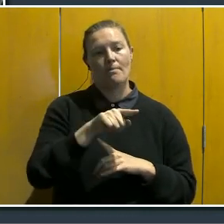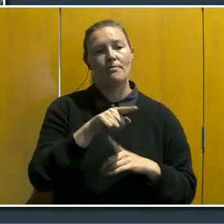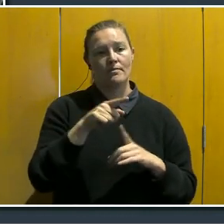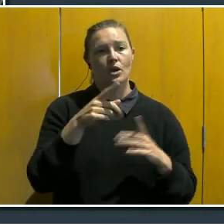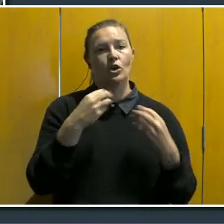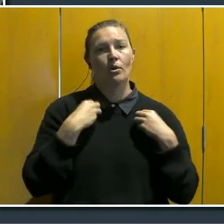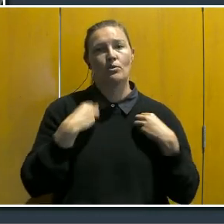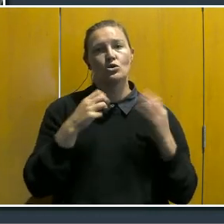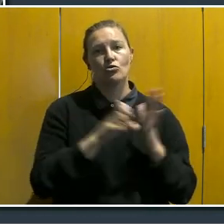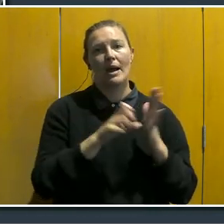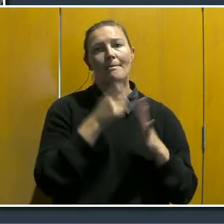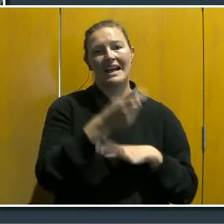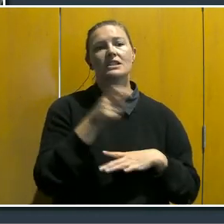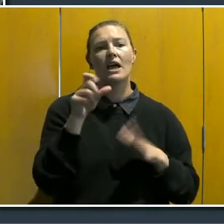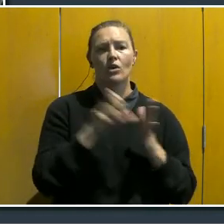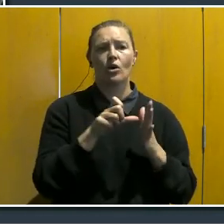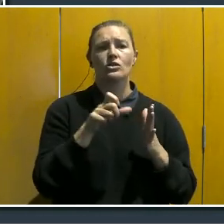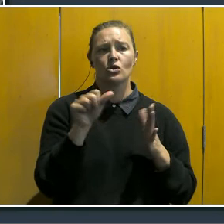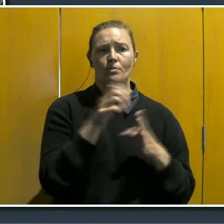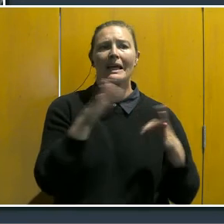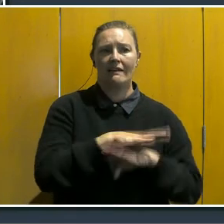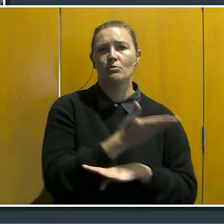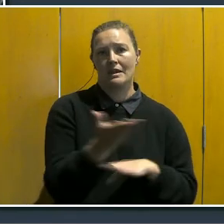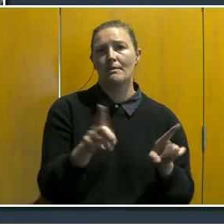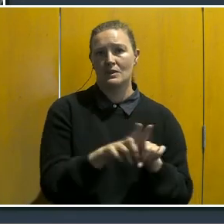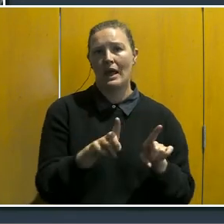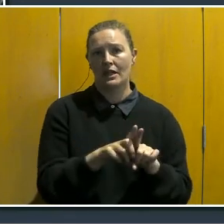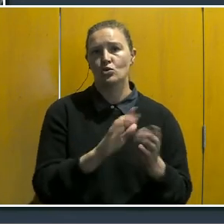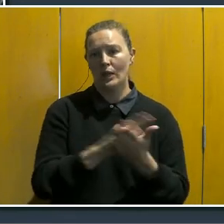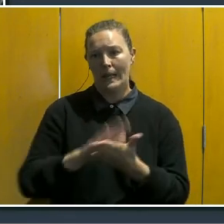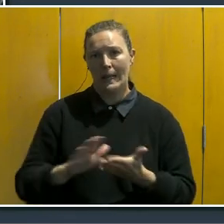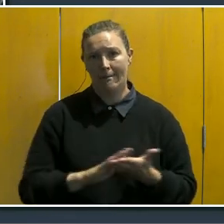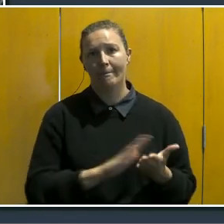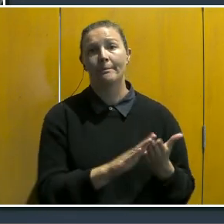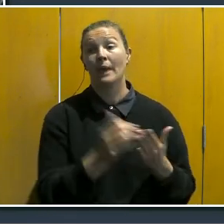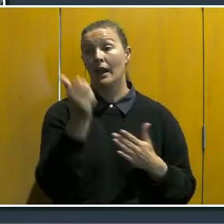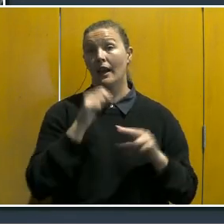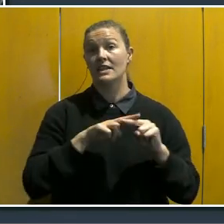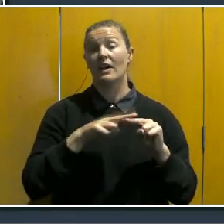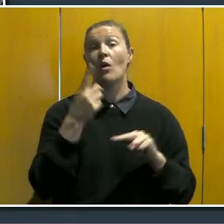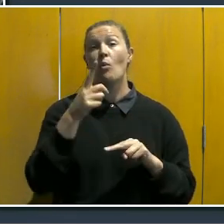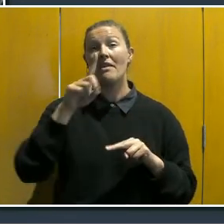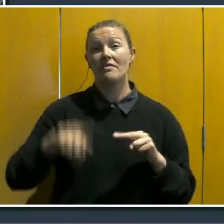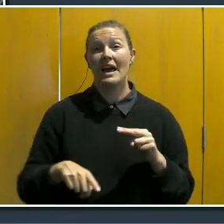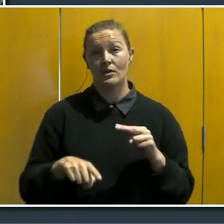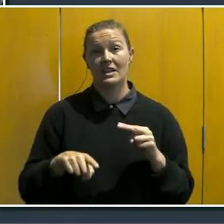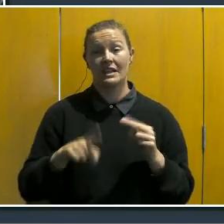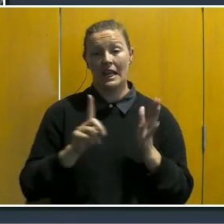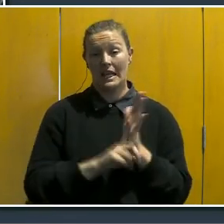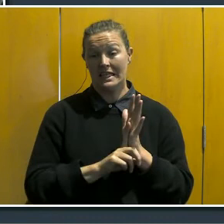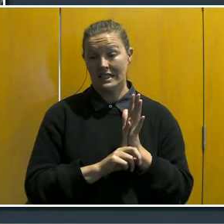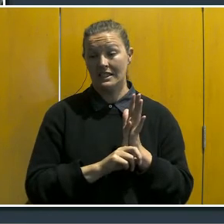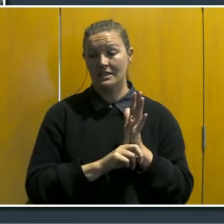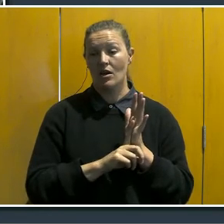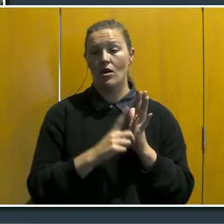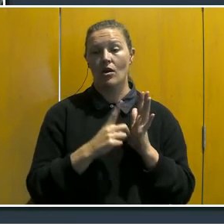of monitoring and cleanup should be borne by commercial ratepayers. Take last Friday, there was a spill of 1,000 litres of hydrochloric acid into